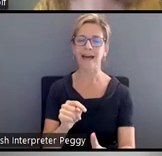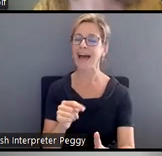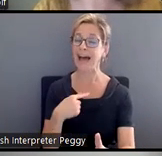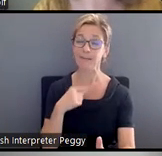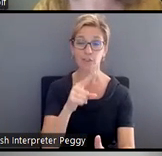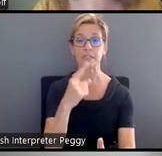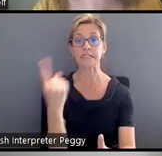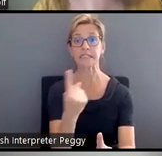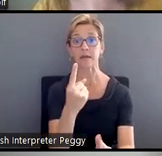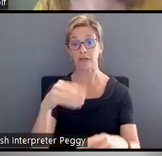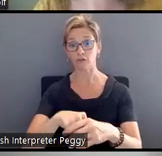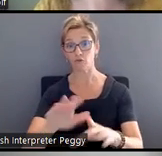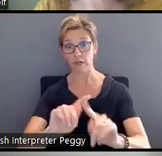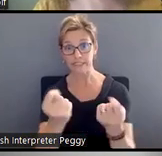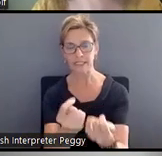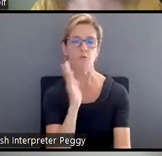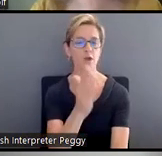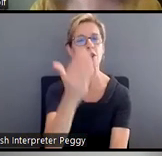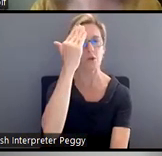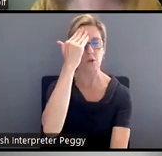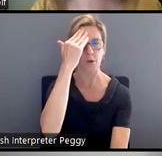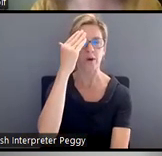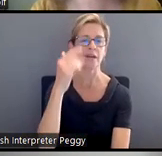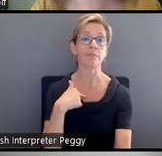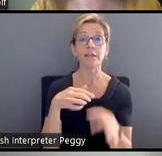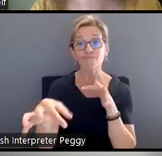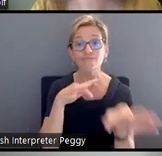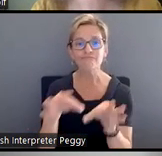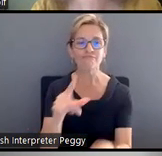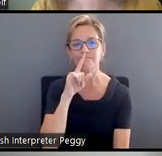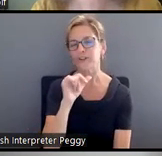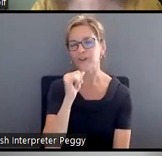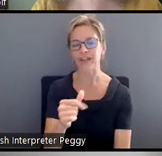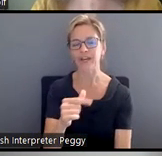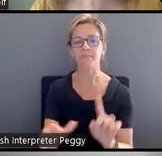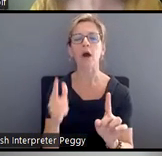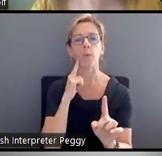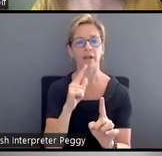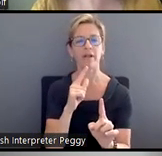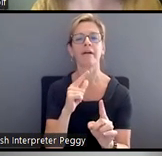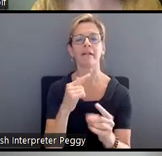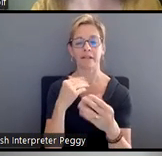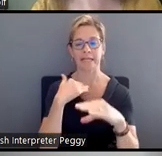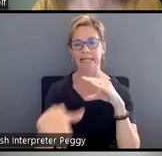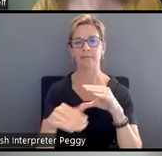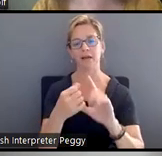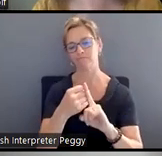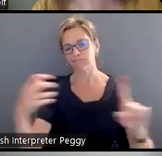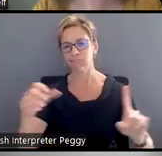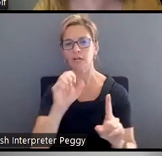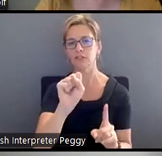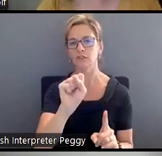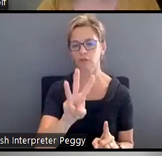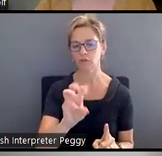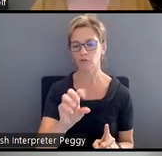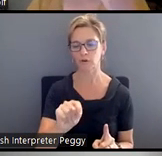this is and how to facilitate it, but there's going to be lots of information in the handout about this. That's basically sitting down as a group